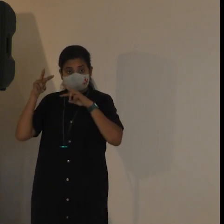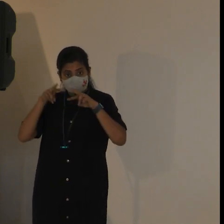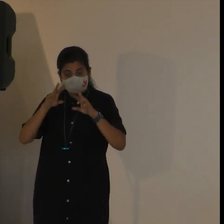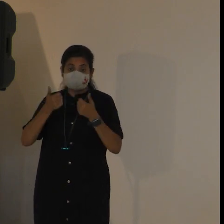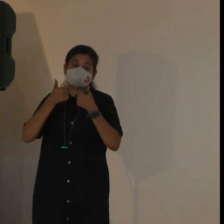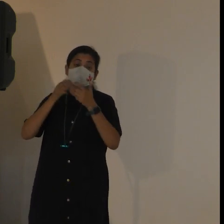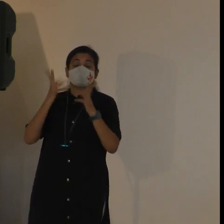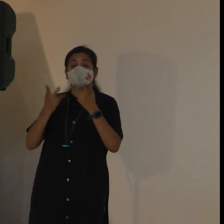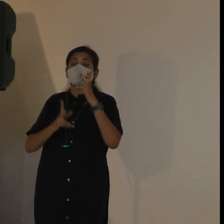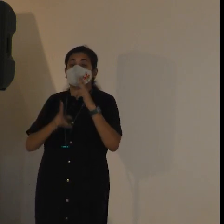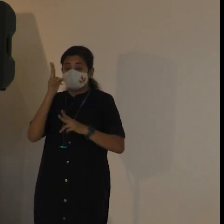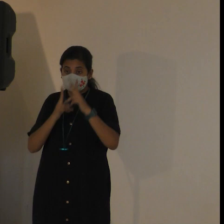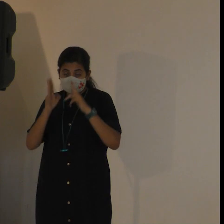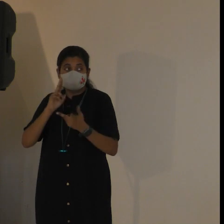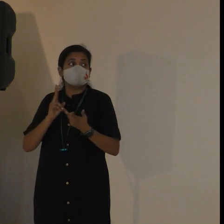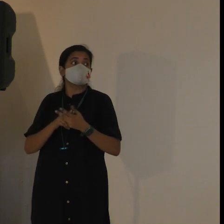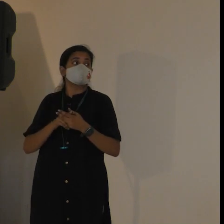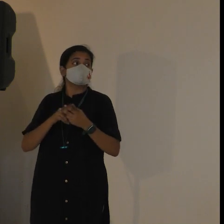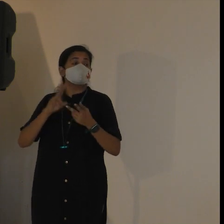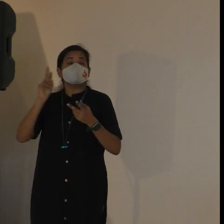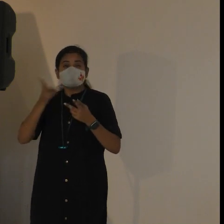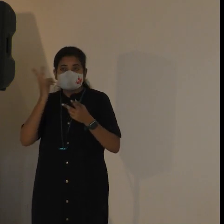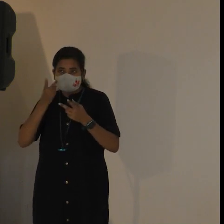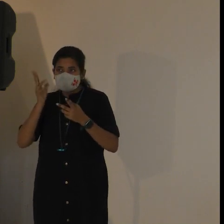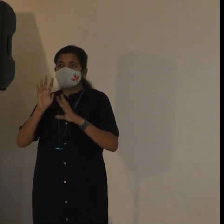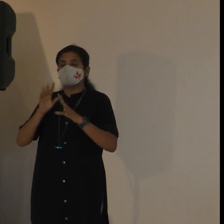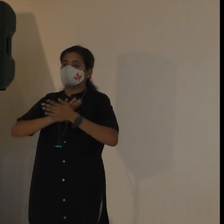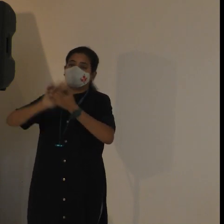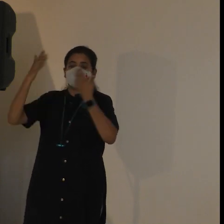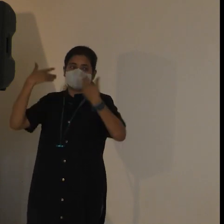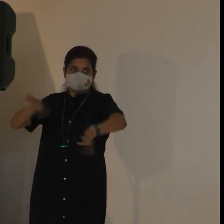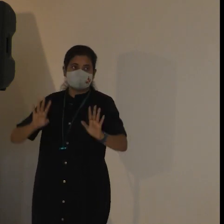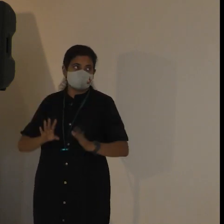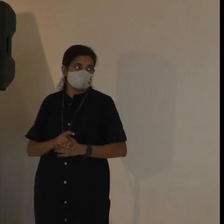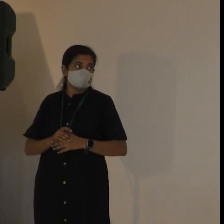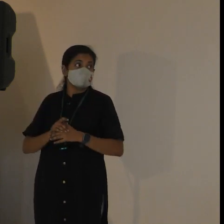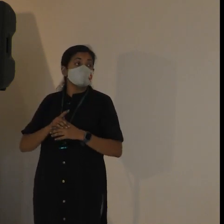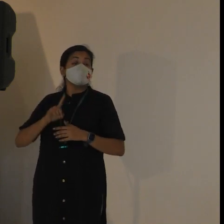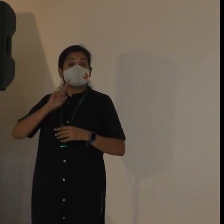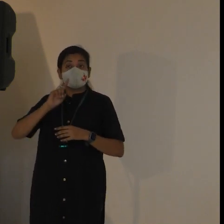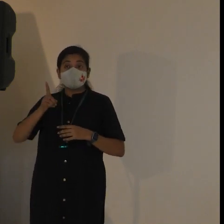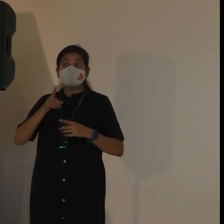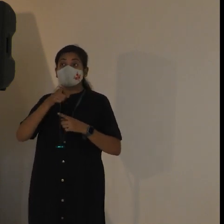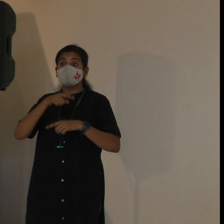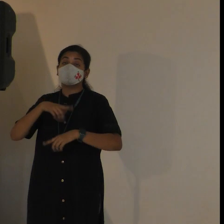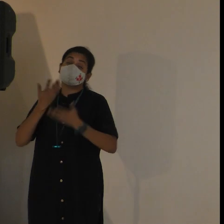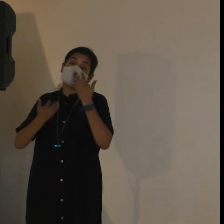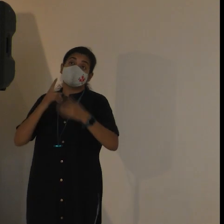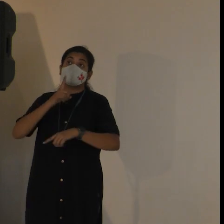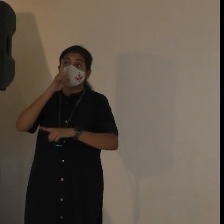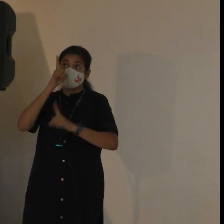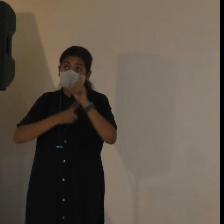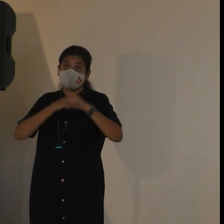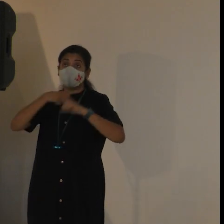the AR filter, unfiltered history tour, it's like this nice little shiny thing that is finished. But it's 1.5 years worth